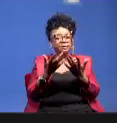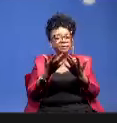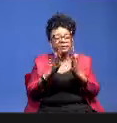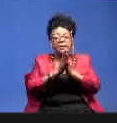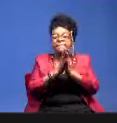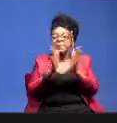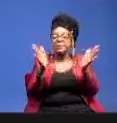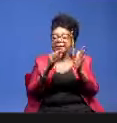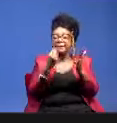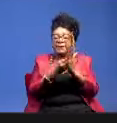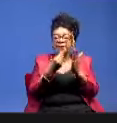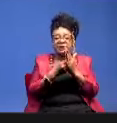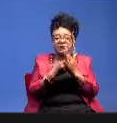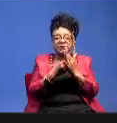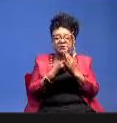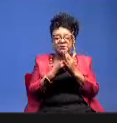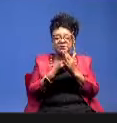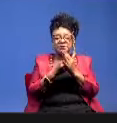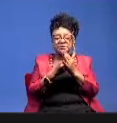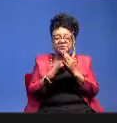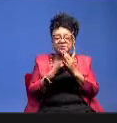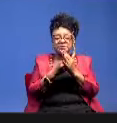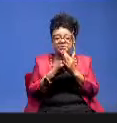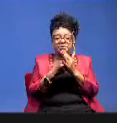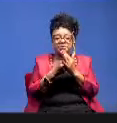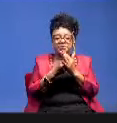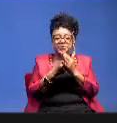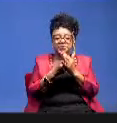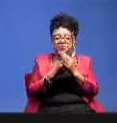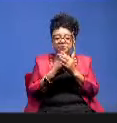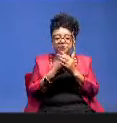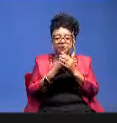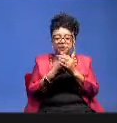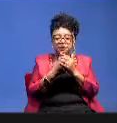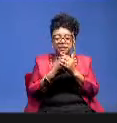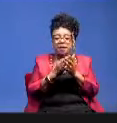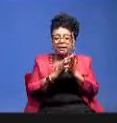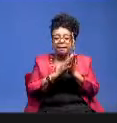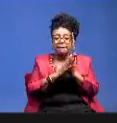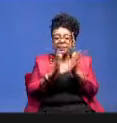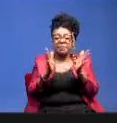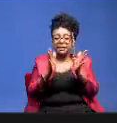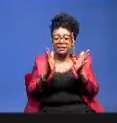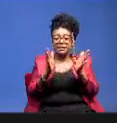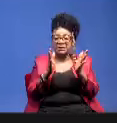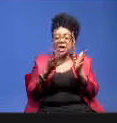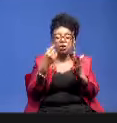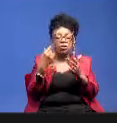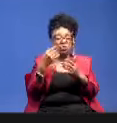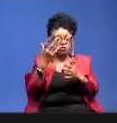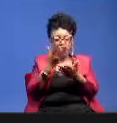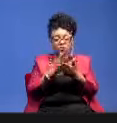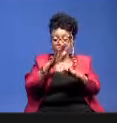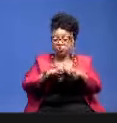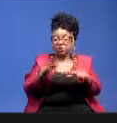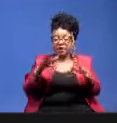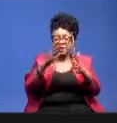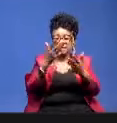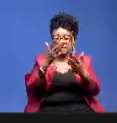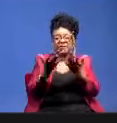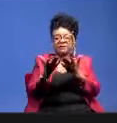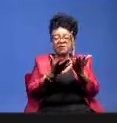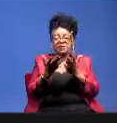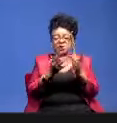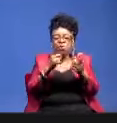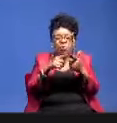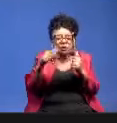public finance, public goods and consumption. What about other products that do not